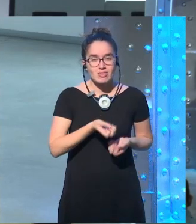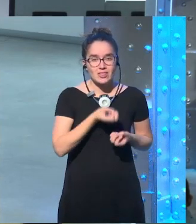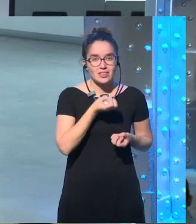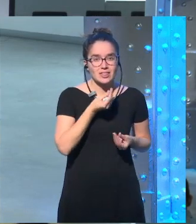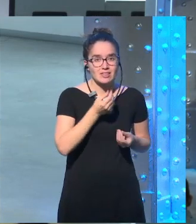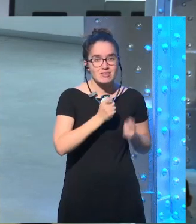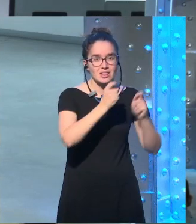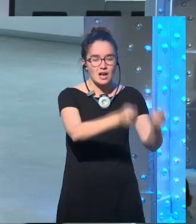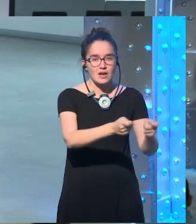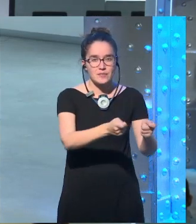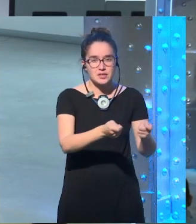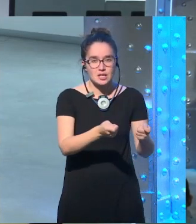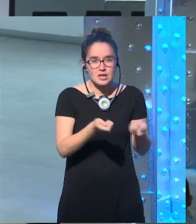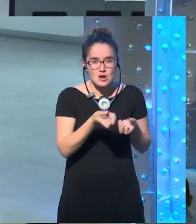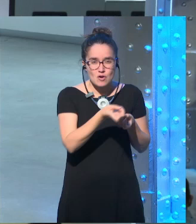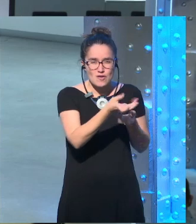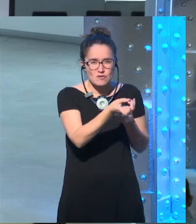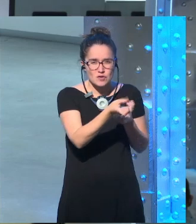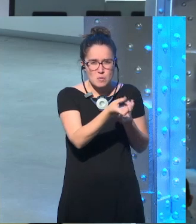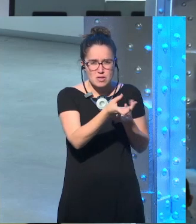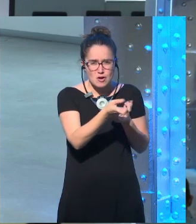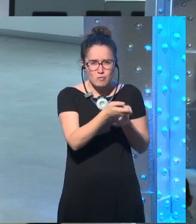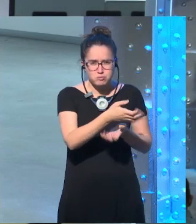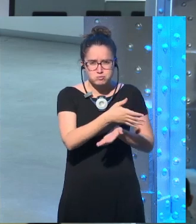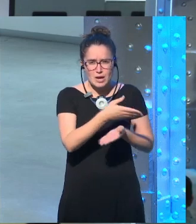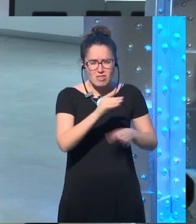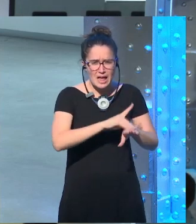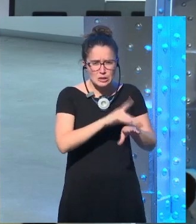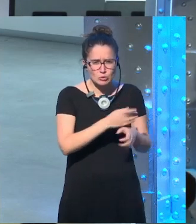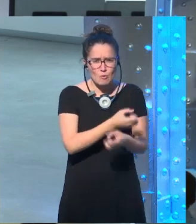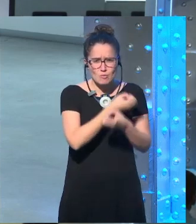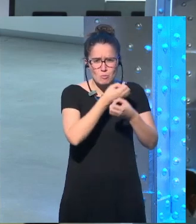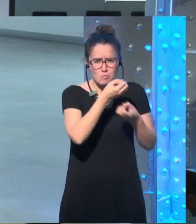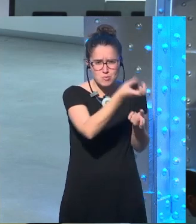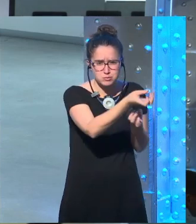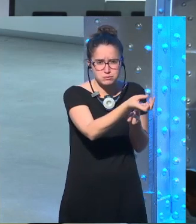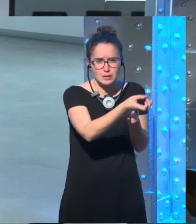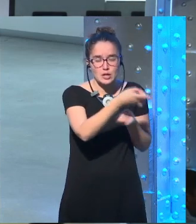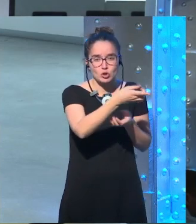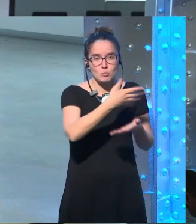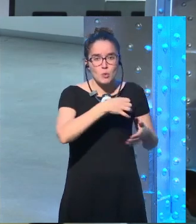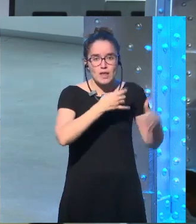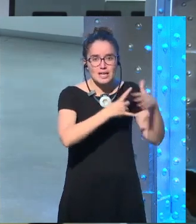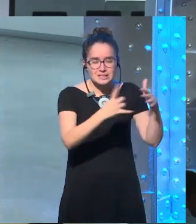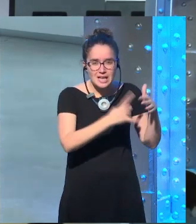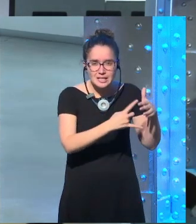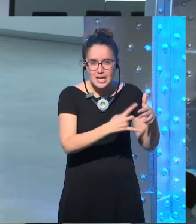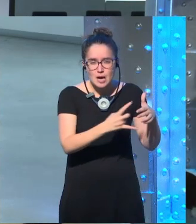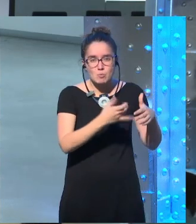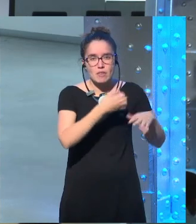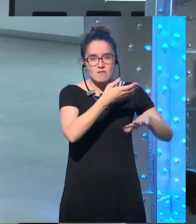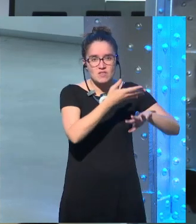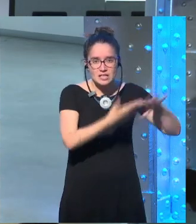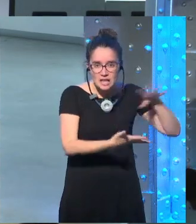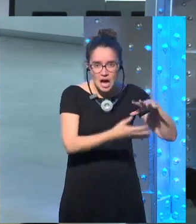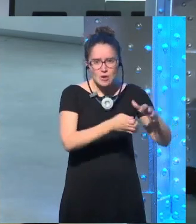piles and piles of information and data. They can screen through it faster than any possible